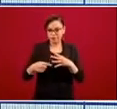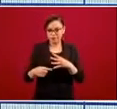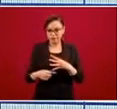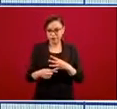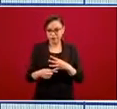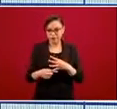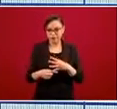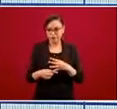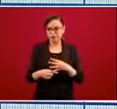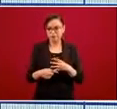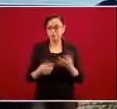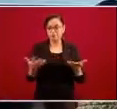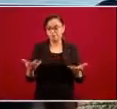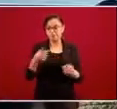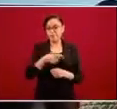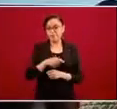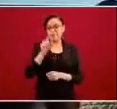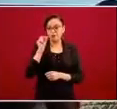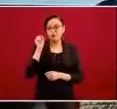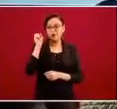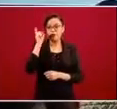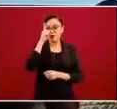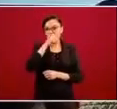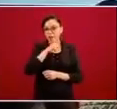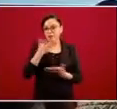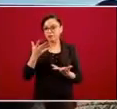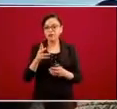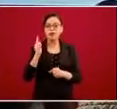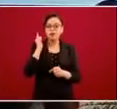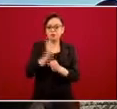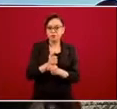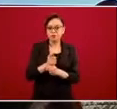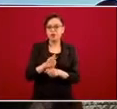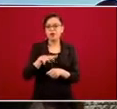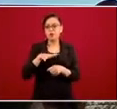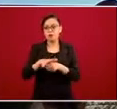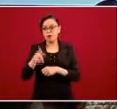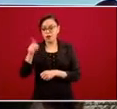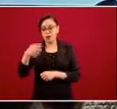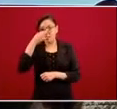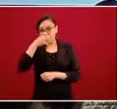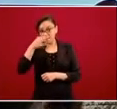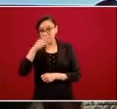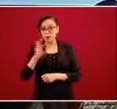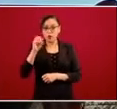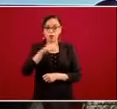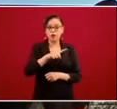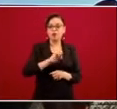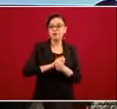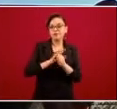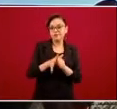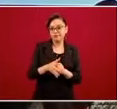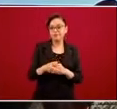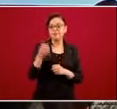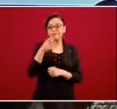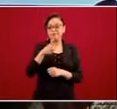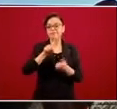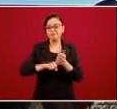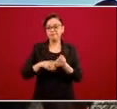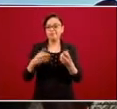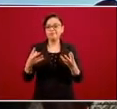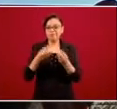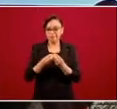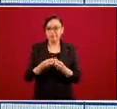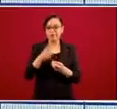influenza, but technically with influenza because or influenza type disease. And we've said